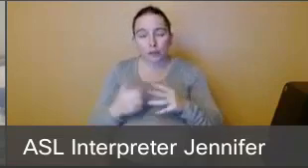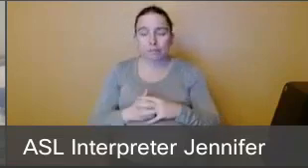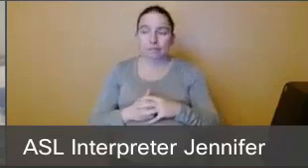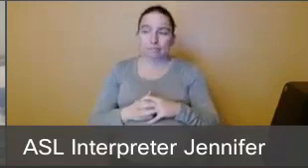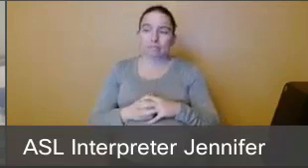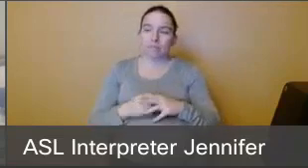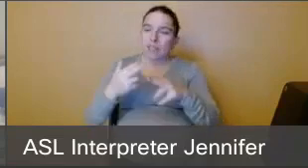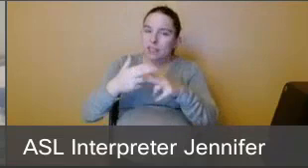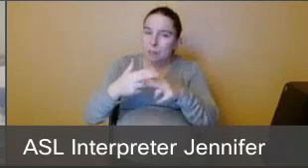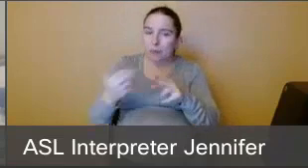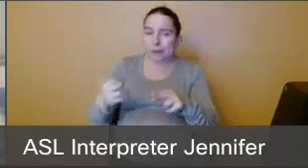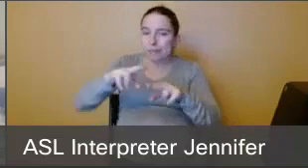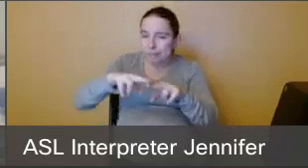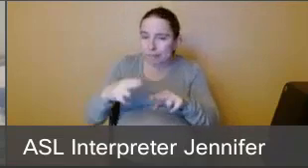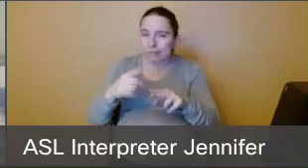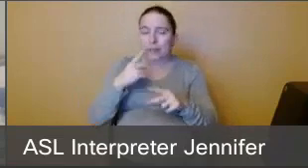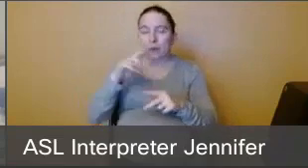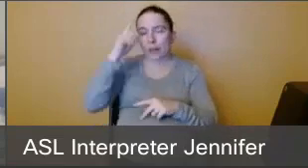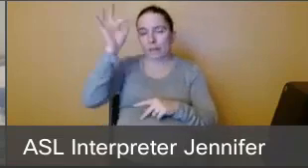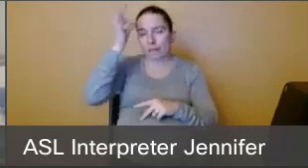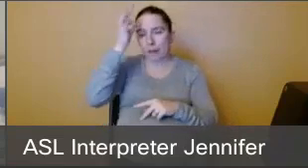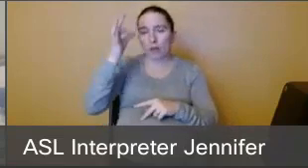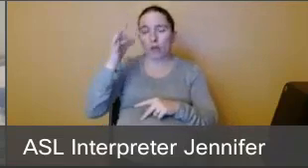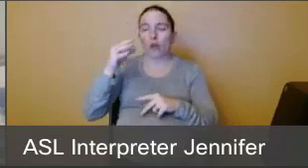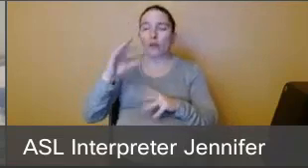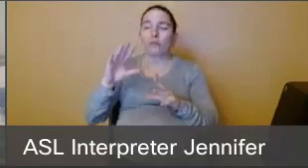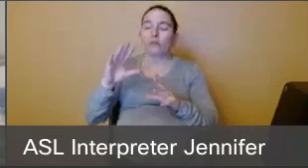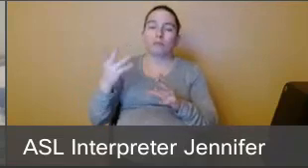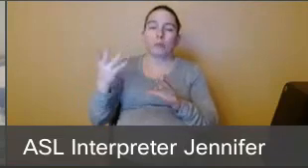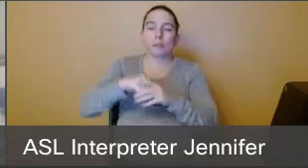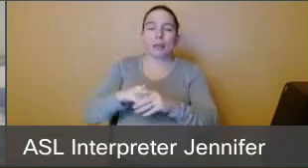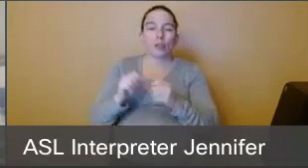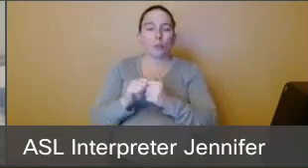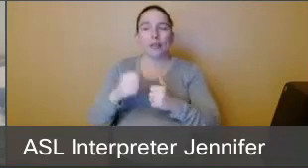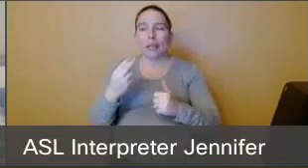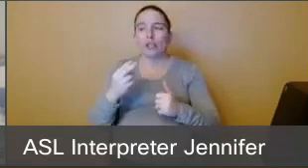temporary bump in the federal participation of HCBS services.